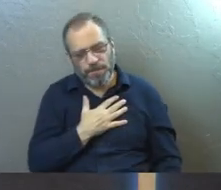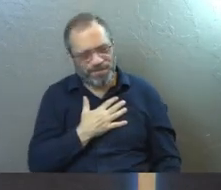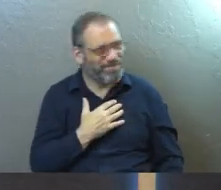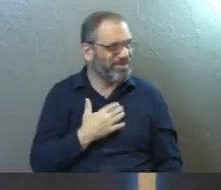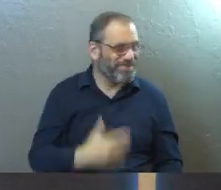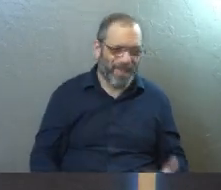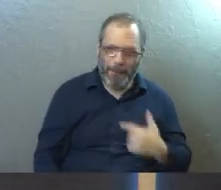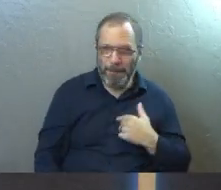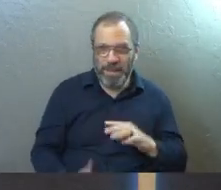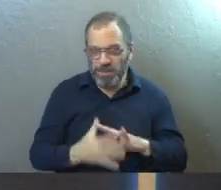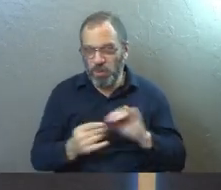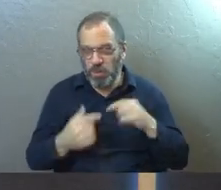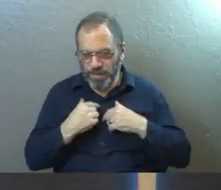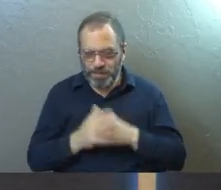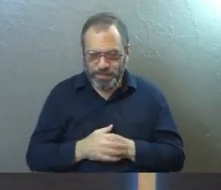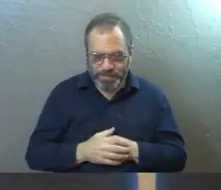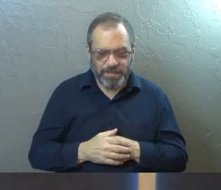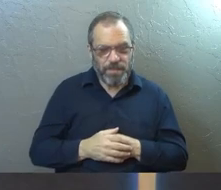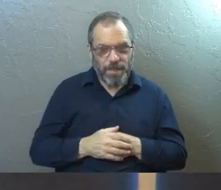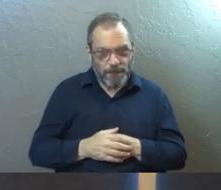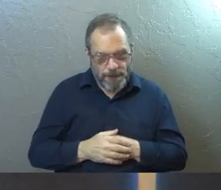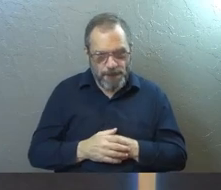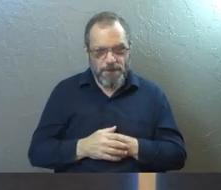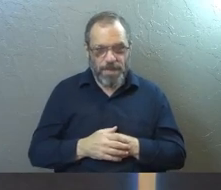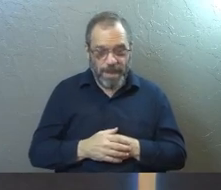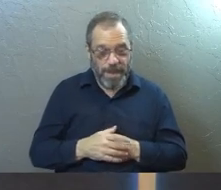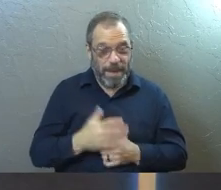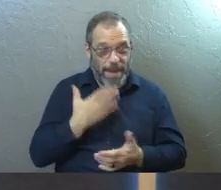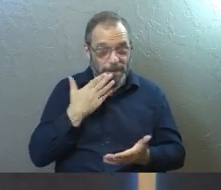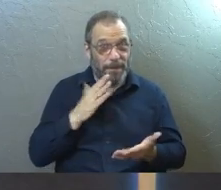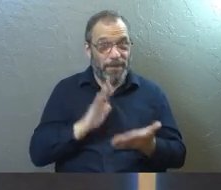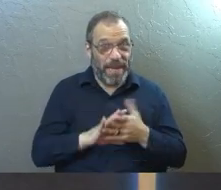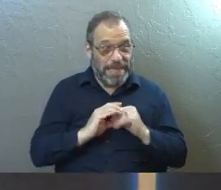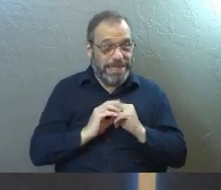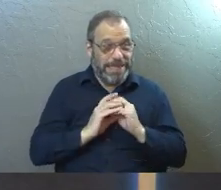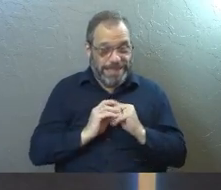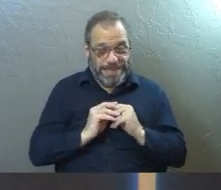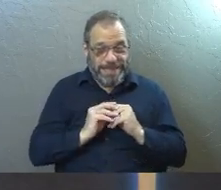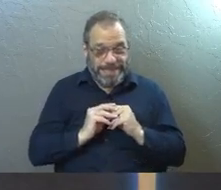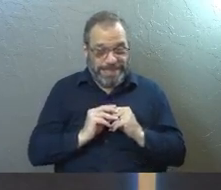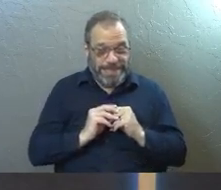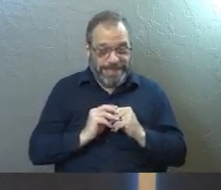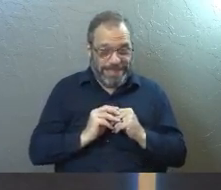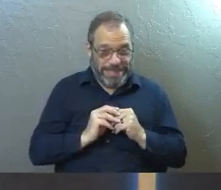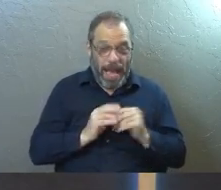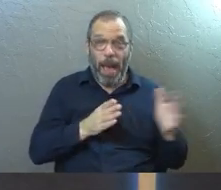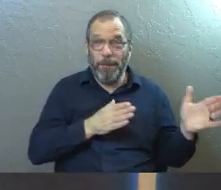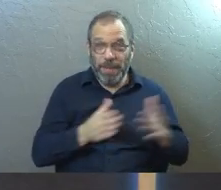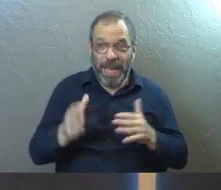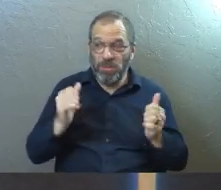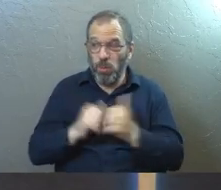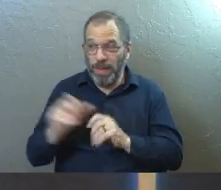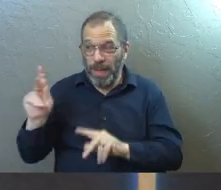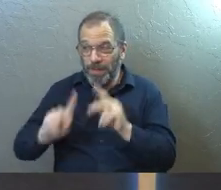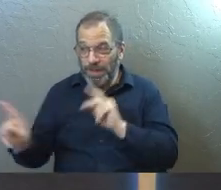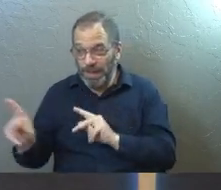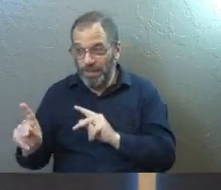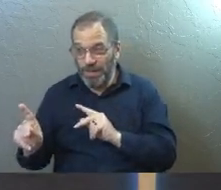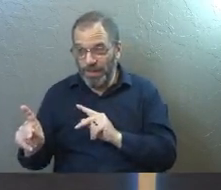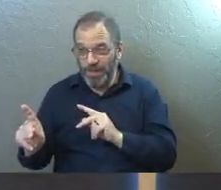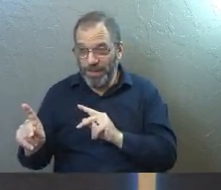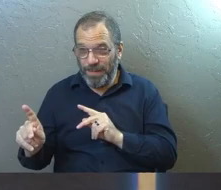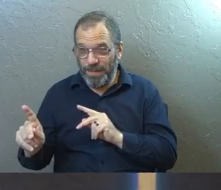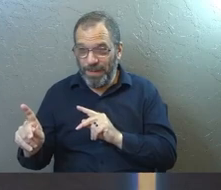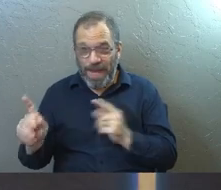me where I'm really bad about making plans with other people and